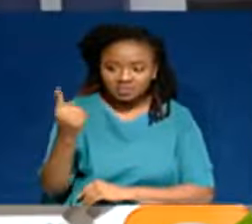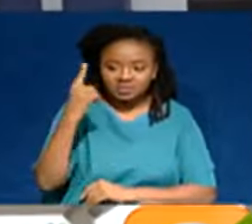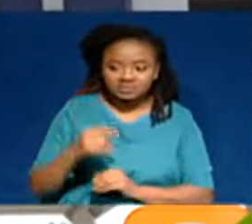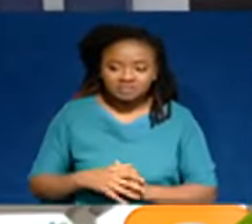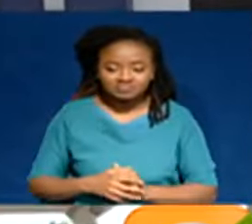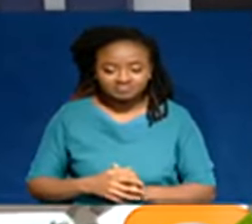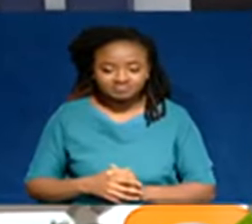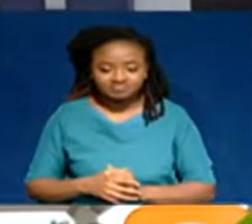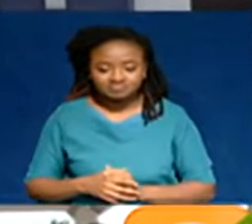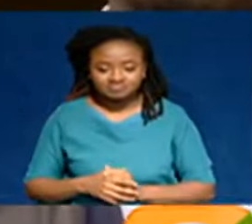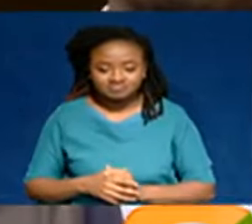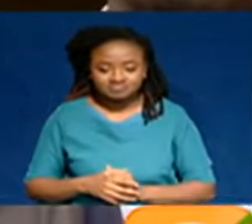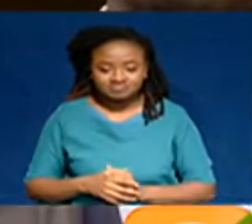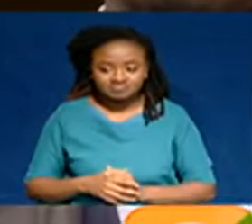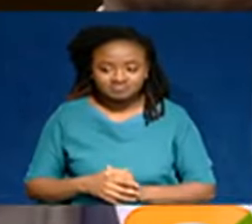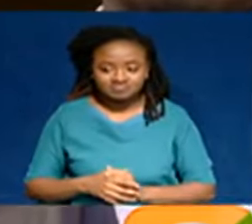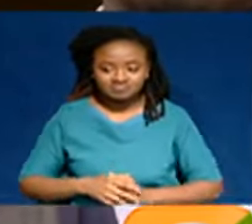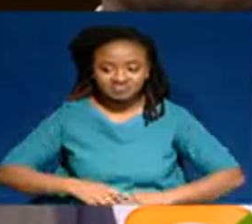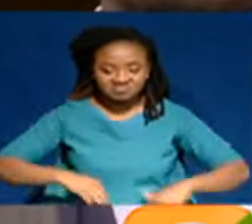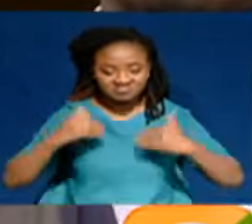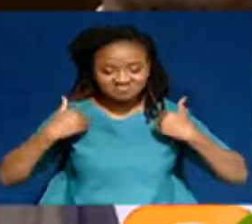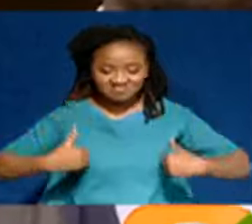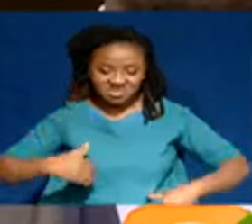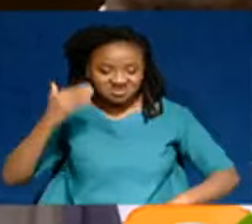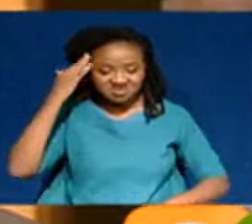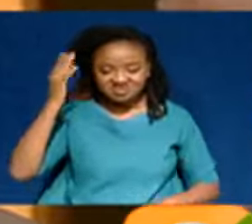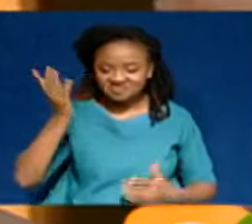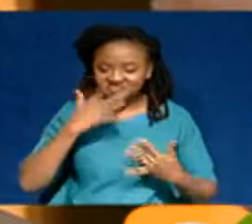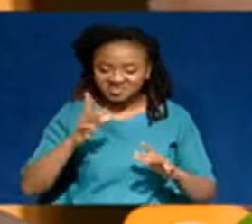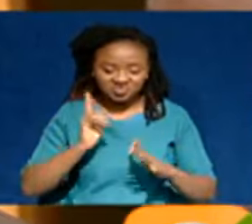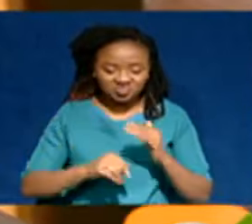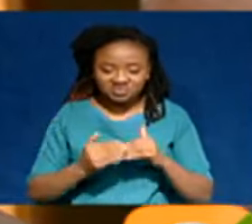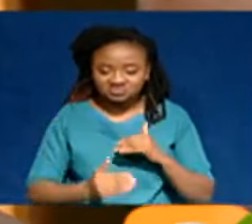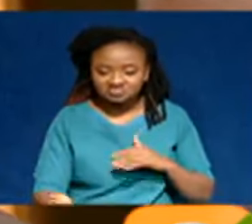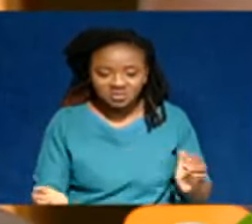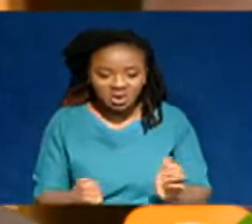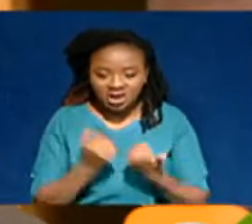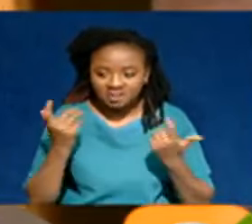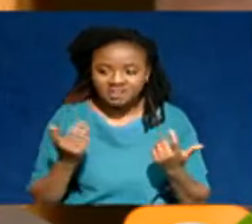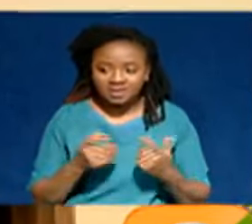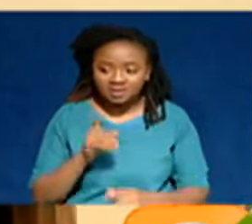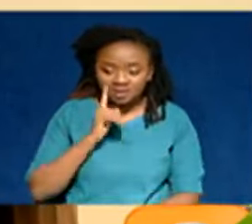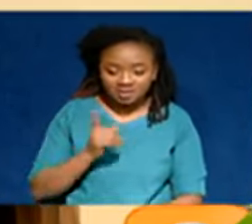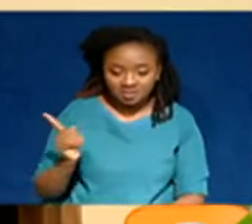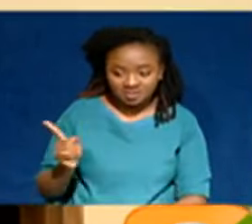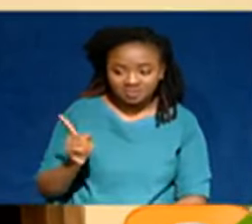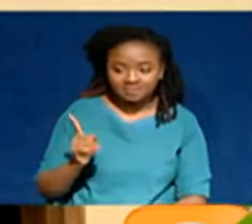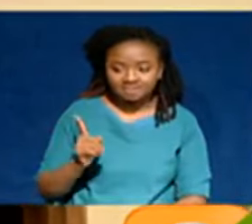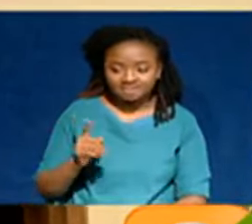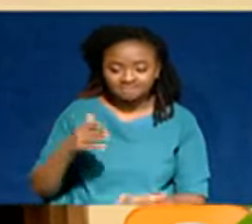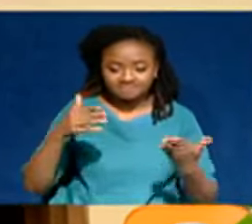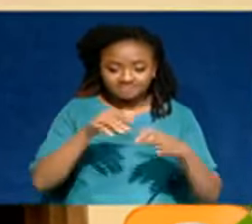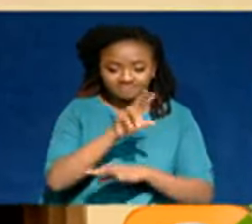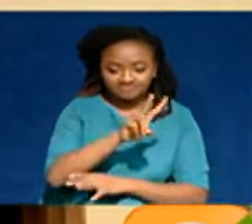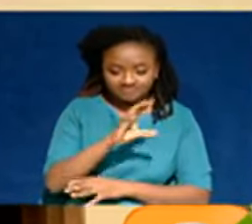was coming, and it came with a fury. Professor Waceke Wanjohi, the Deputy Vice-Chancellor Academics, who